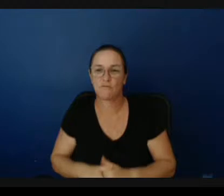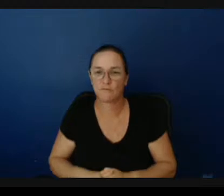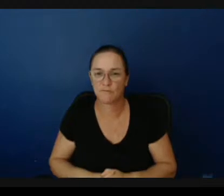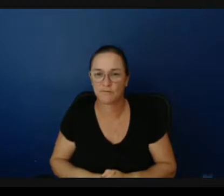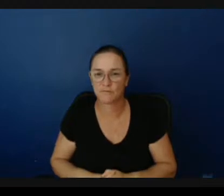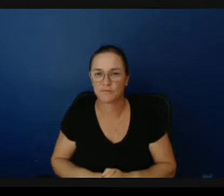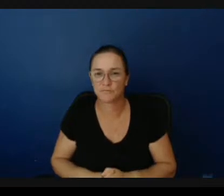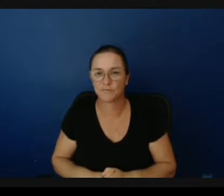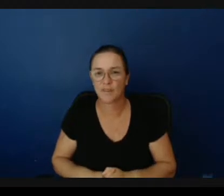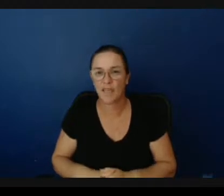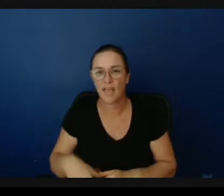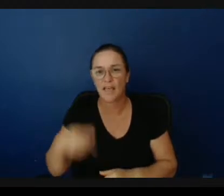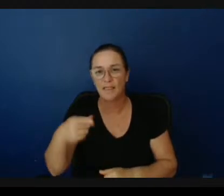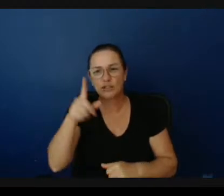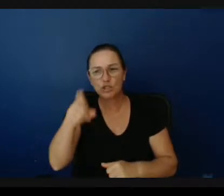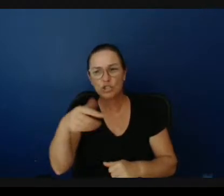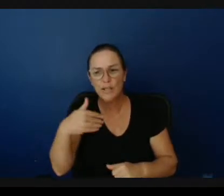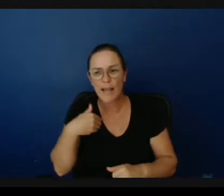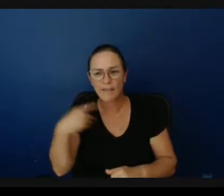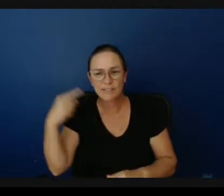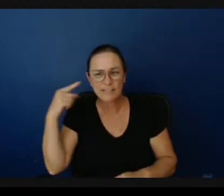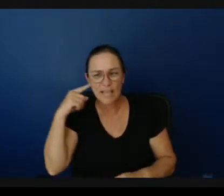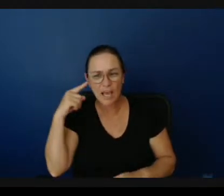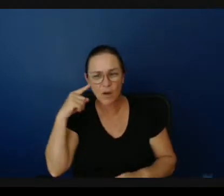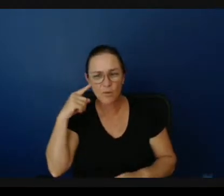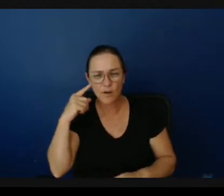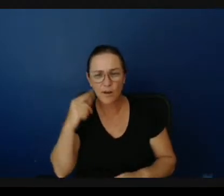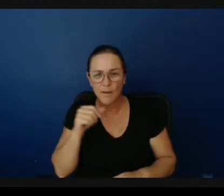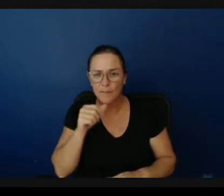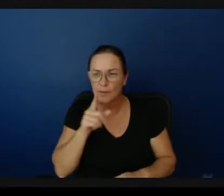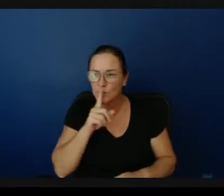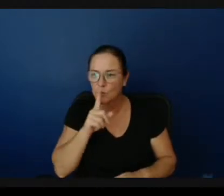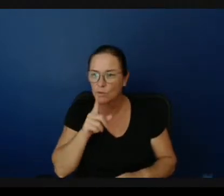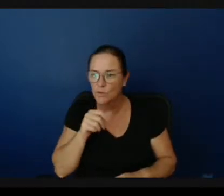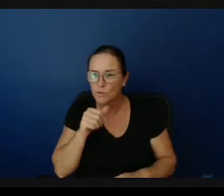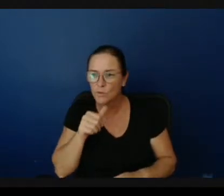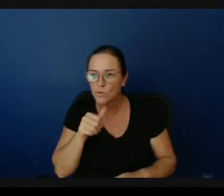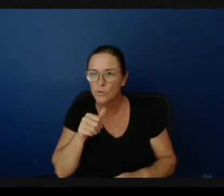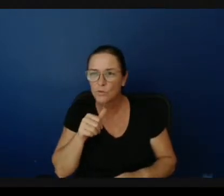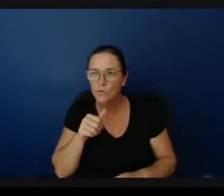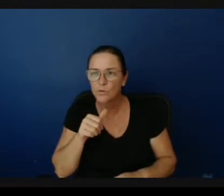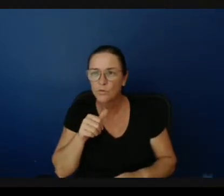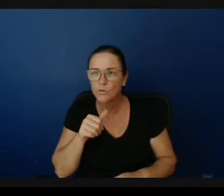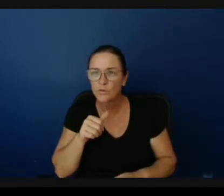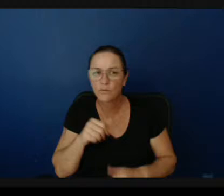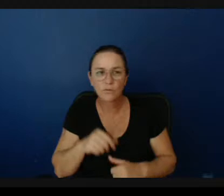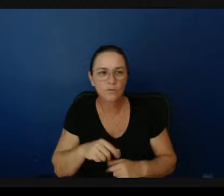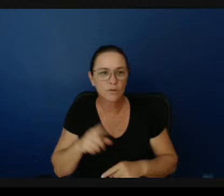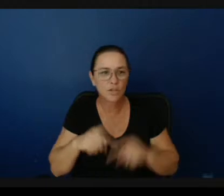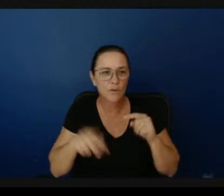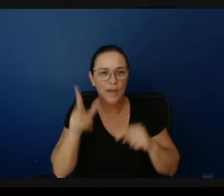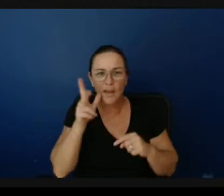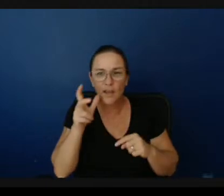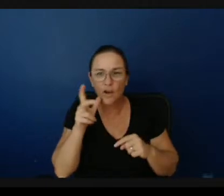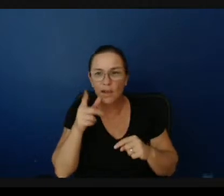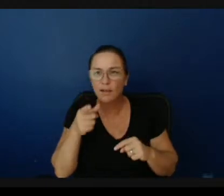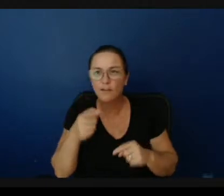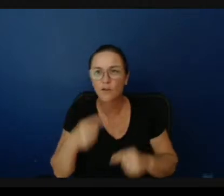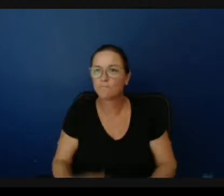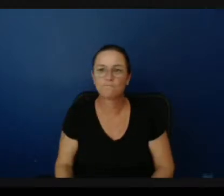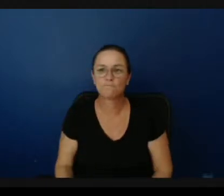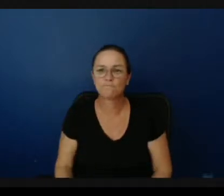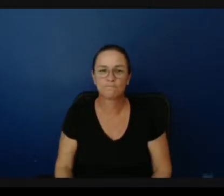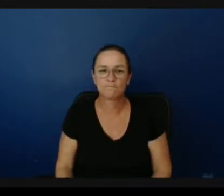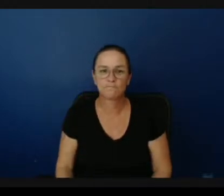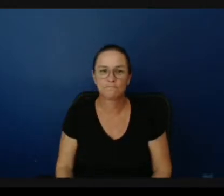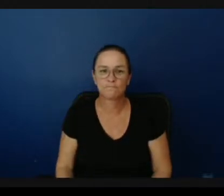This should have audio. I'm not surprised we're not. You don't have the audio? You can't hear it playing? No. No? So note